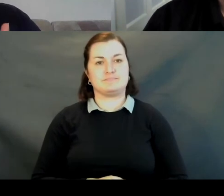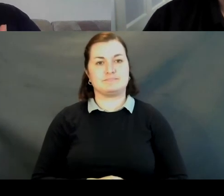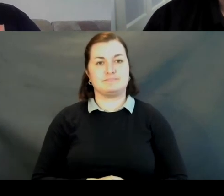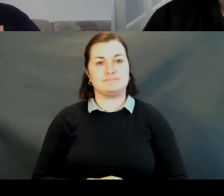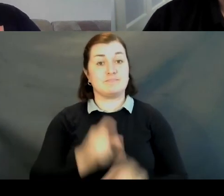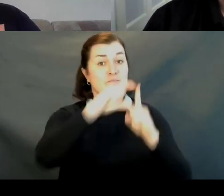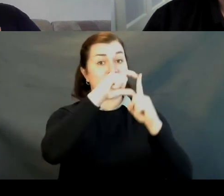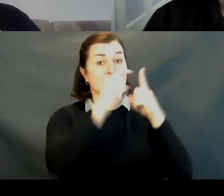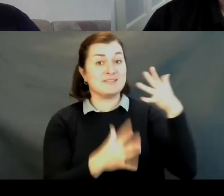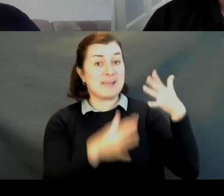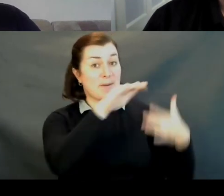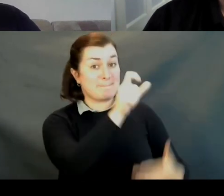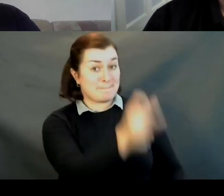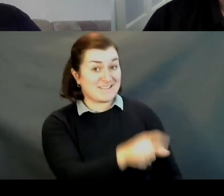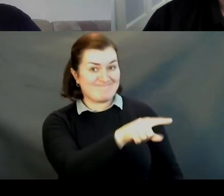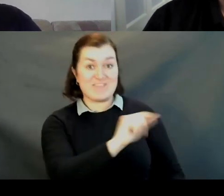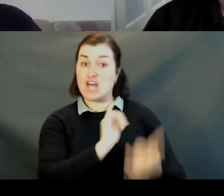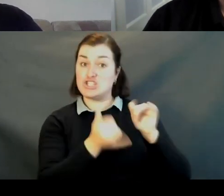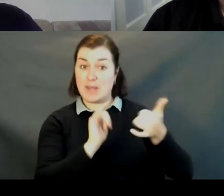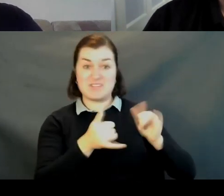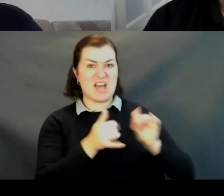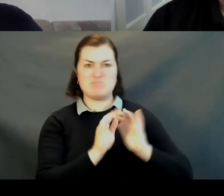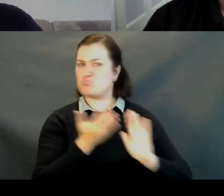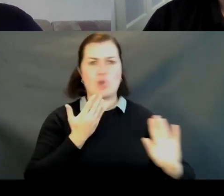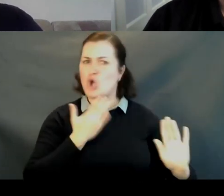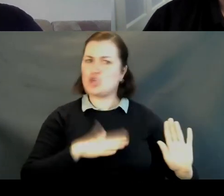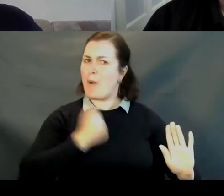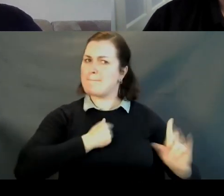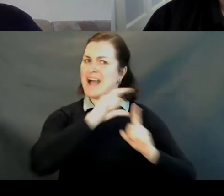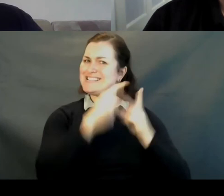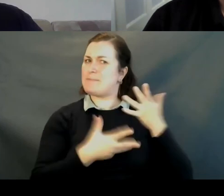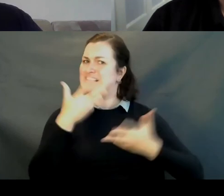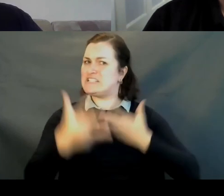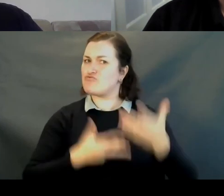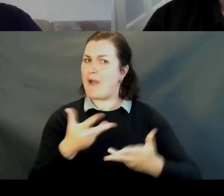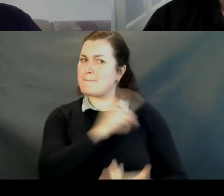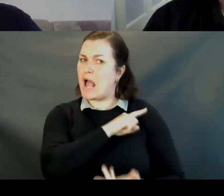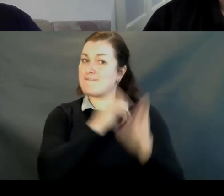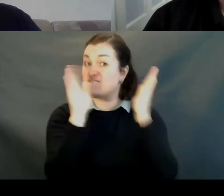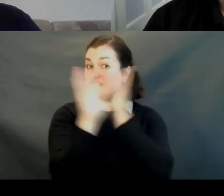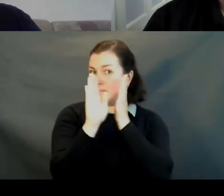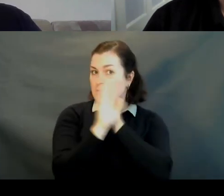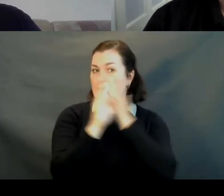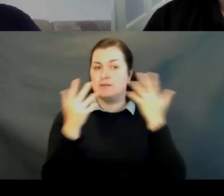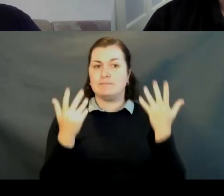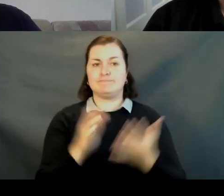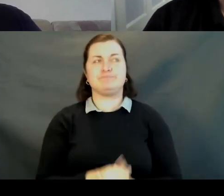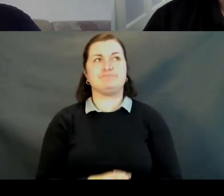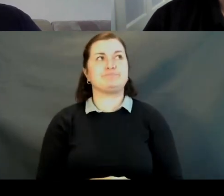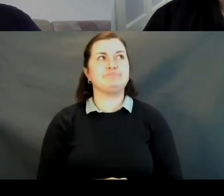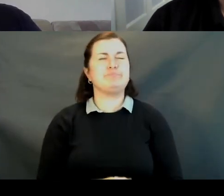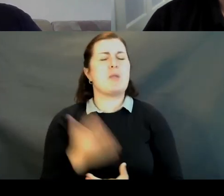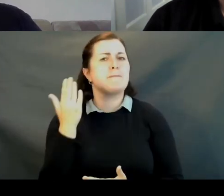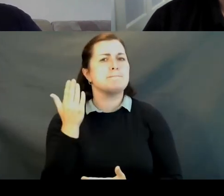want their disability described. Sometimes their disability is invisible. I worked just before lockdown